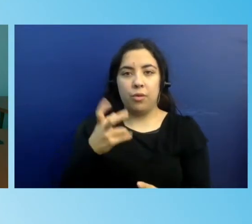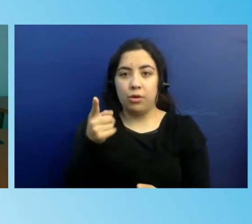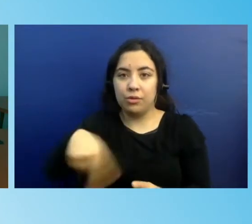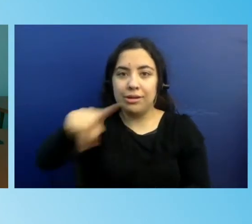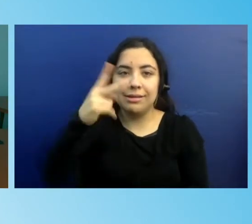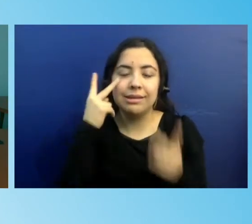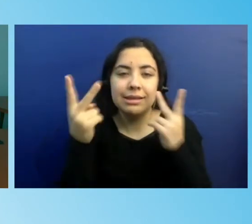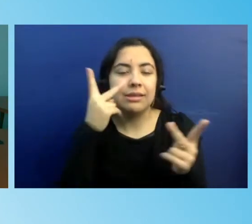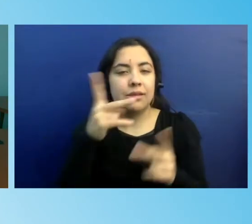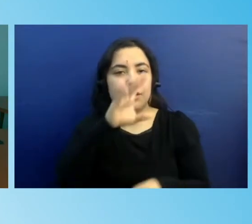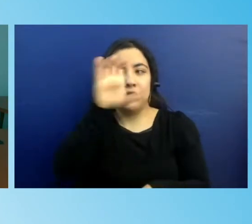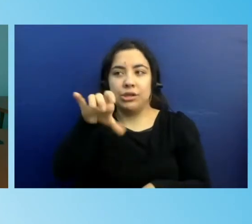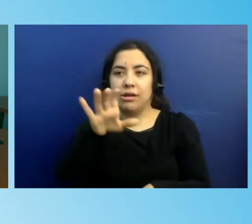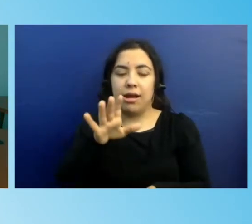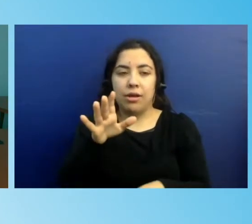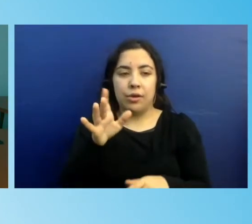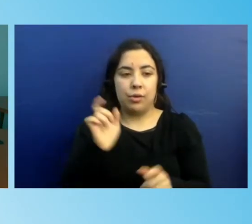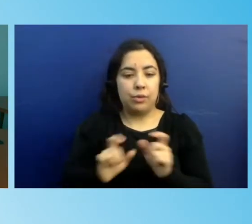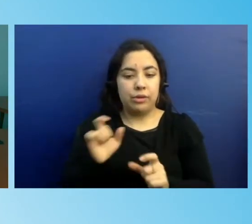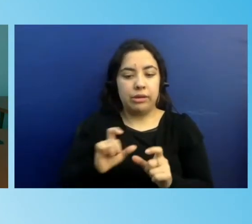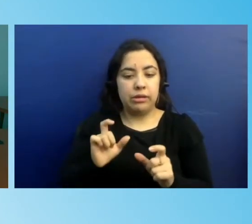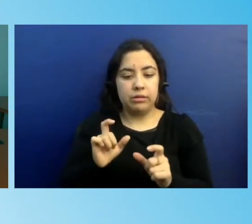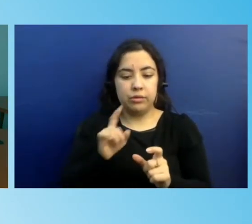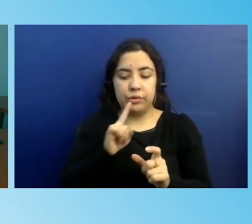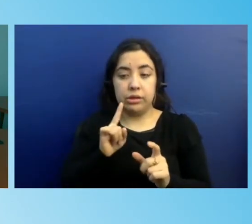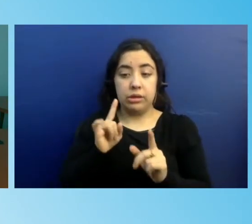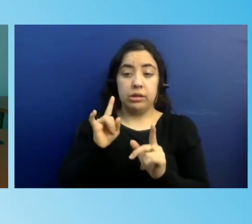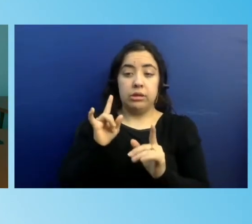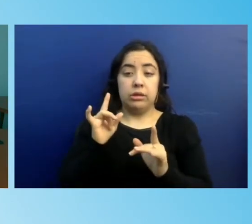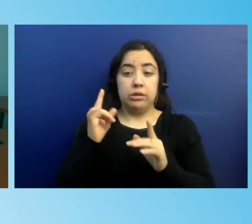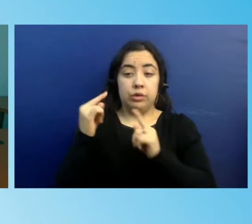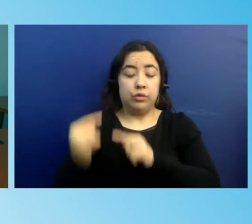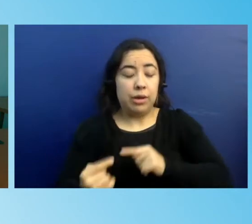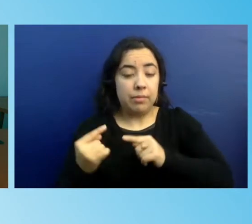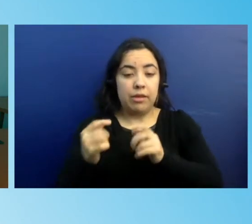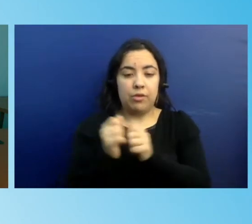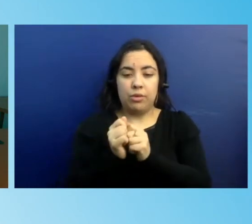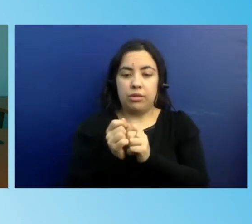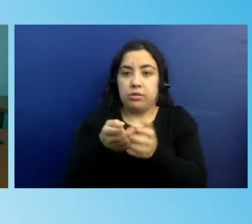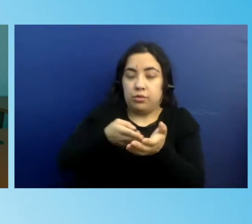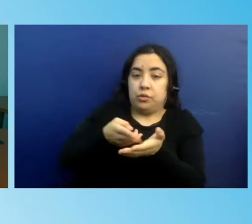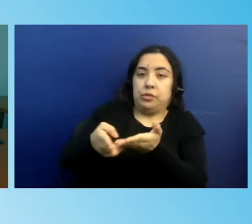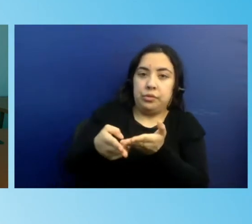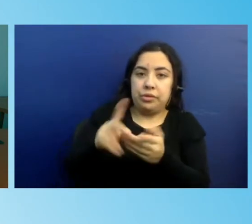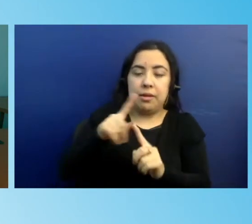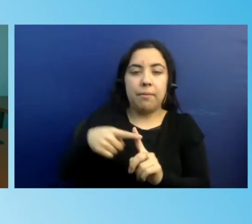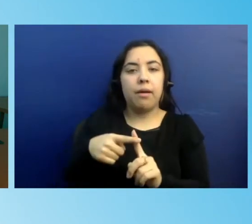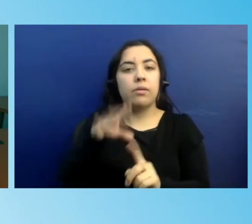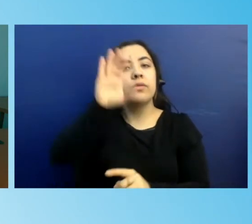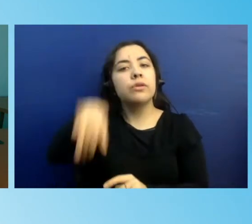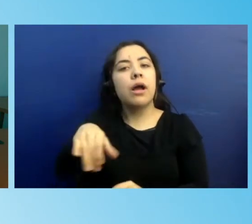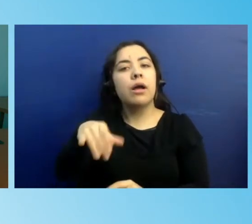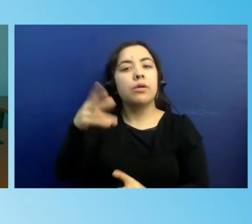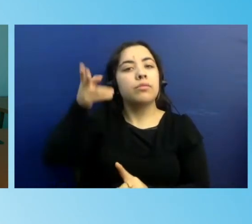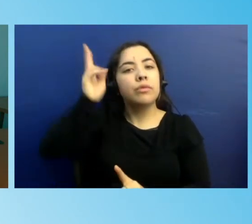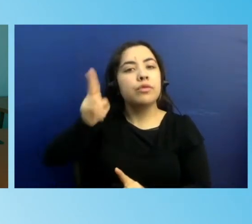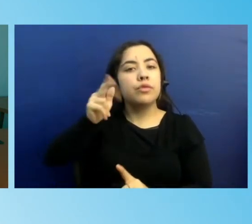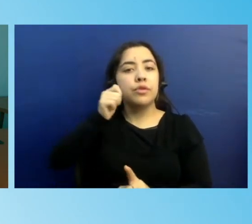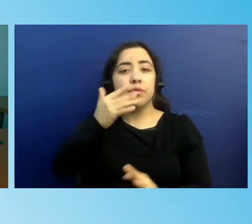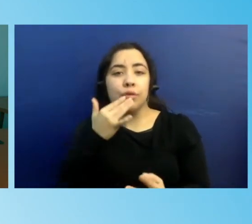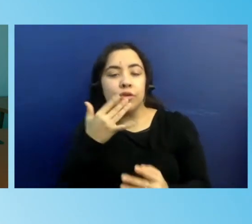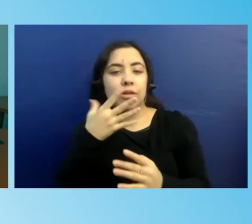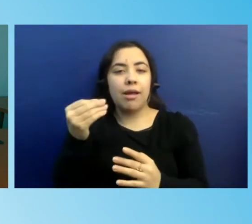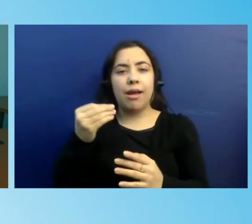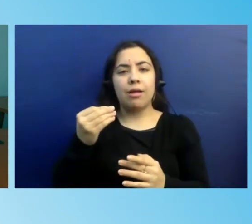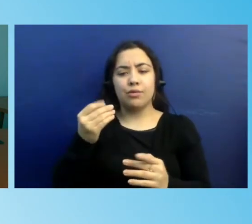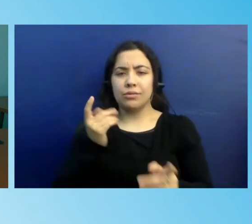of Chicago's racial history and then navigating through personal storytelling and dialogue. We're really grateful that